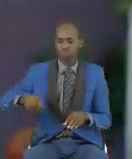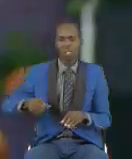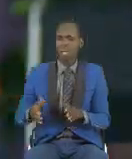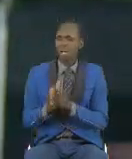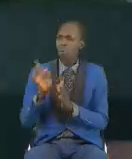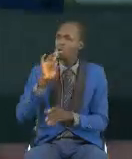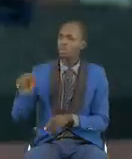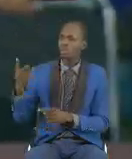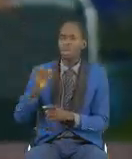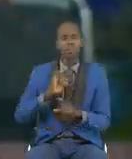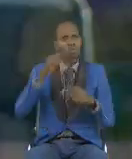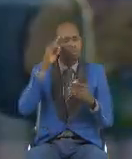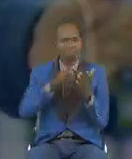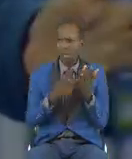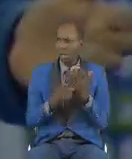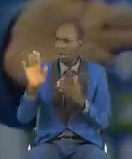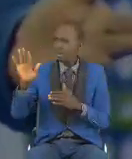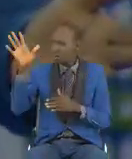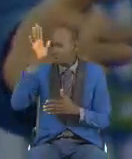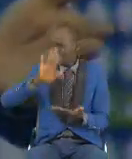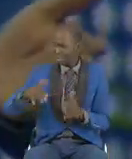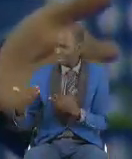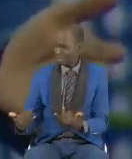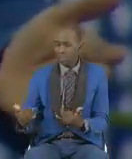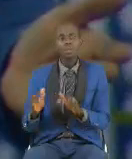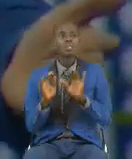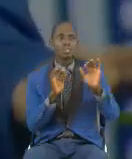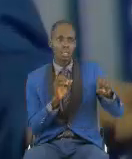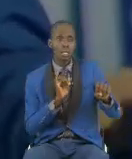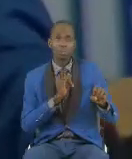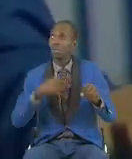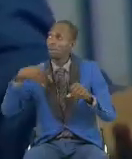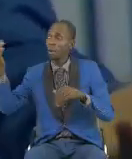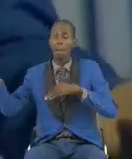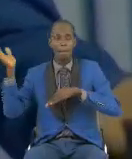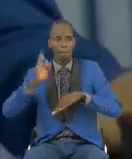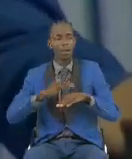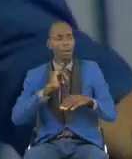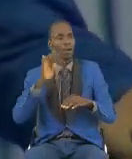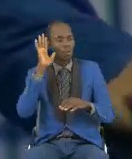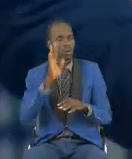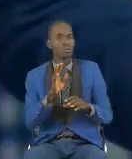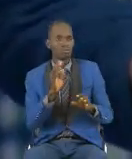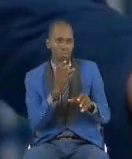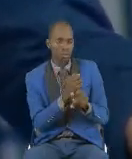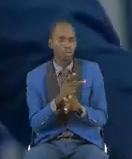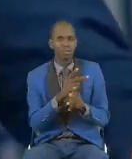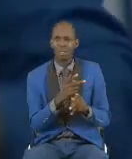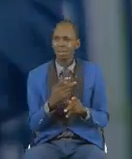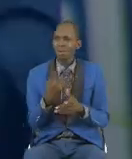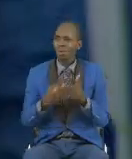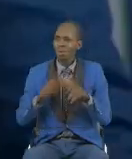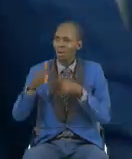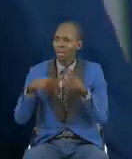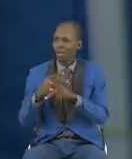to the crusade. Your father died. He said, yes, when I come back, I'll take care of that. They said, what kind of boy is this? What kind of son is this?